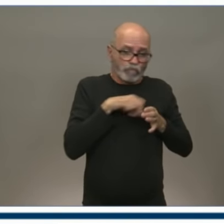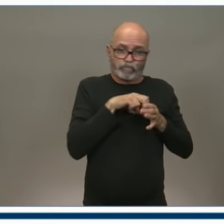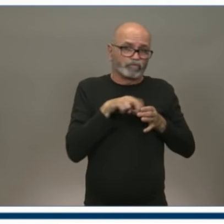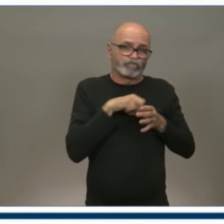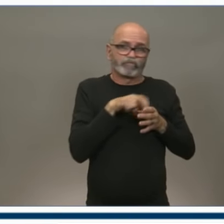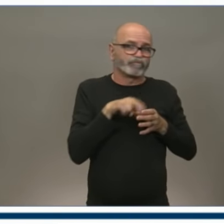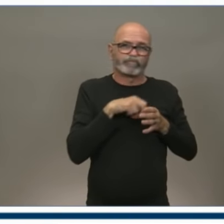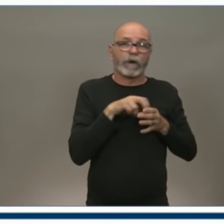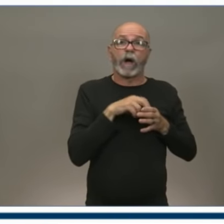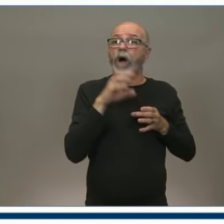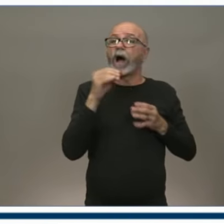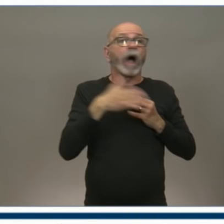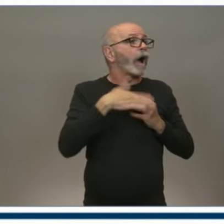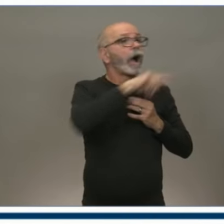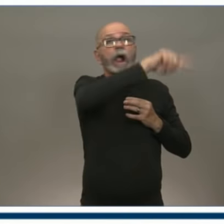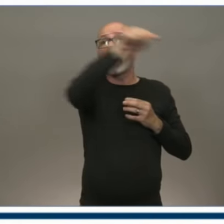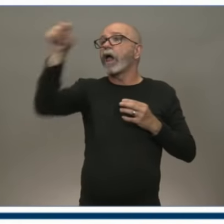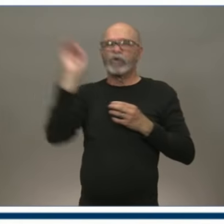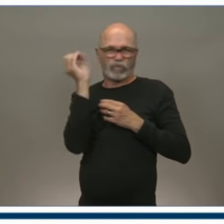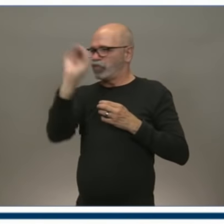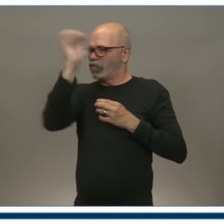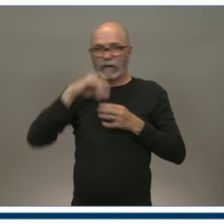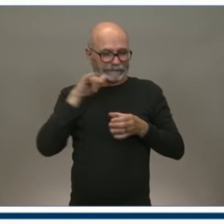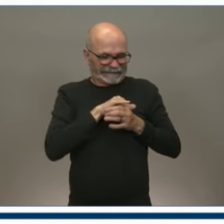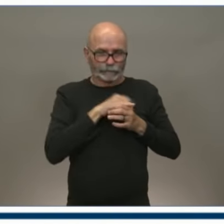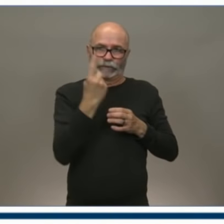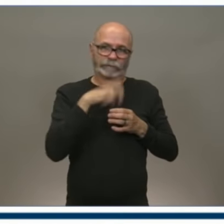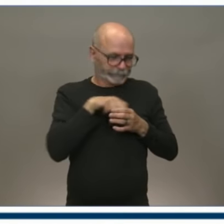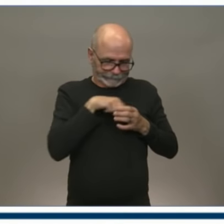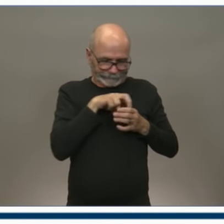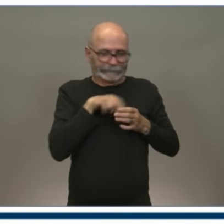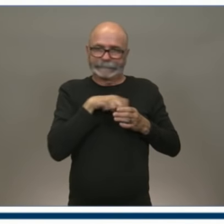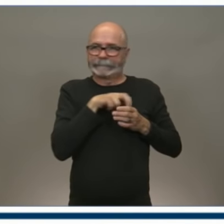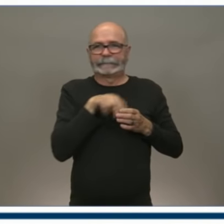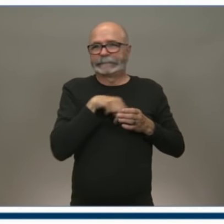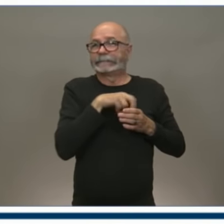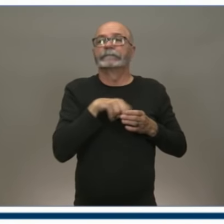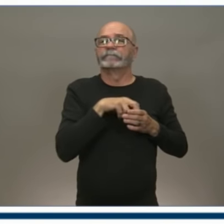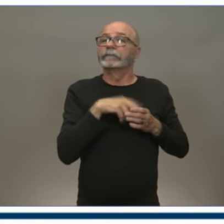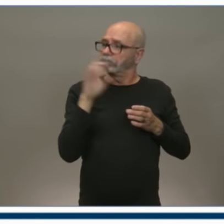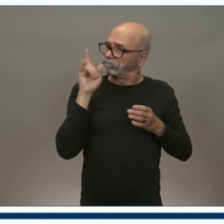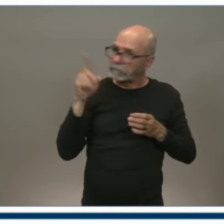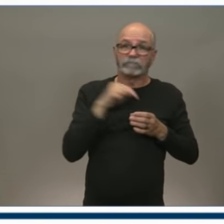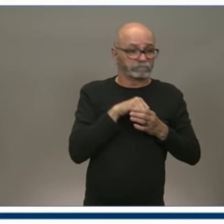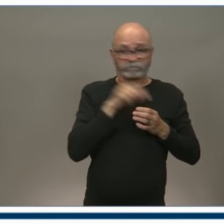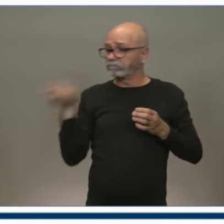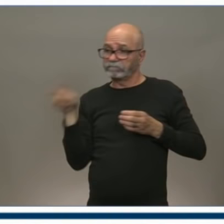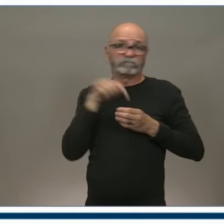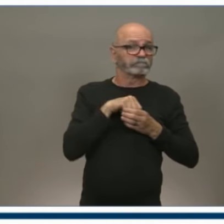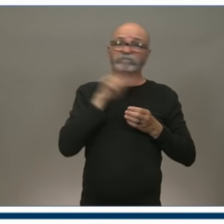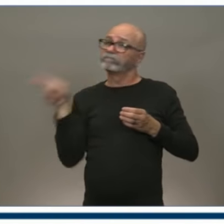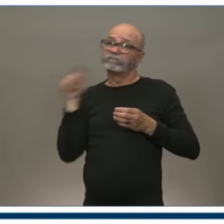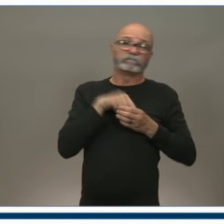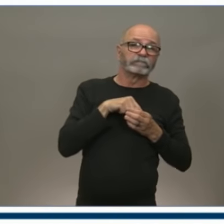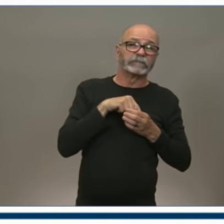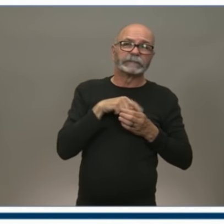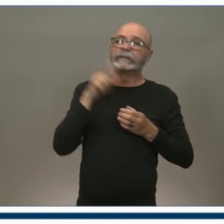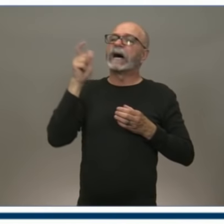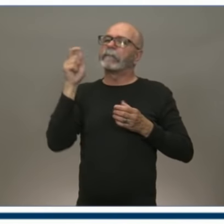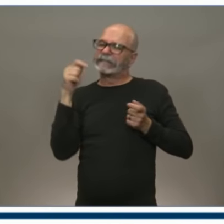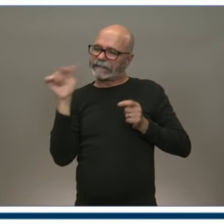close contact with anybody else. So they've actually had maintained their quarantine with some modifications to